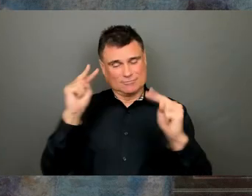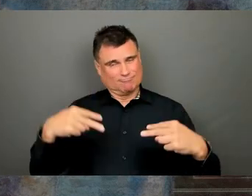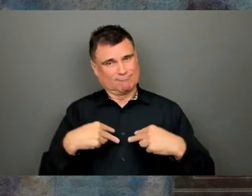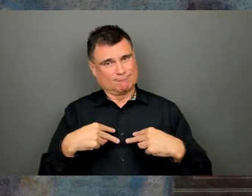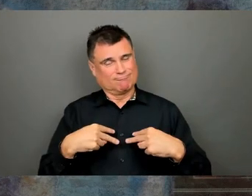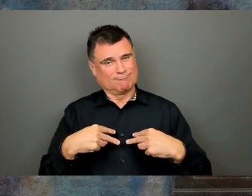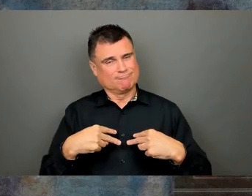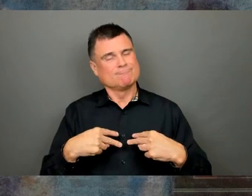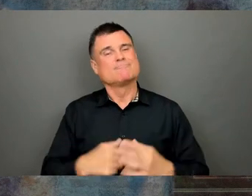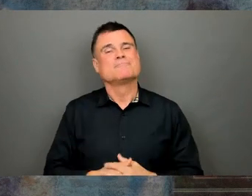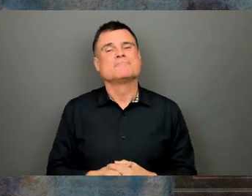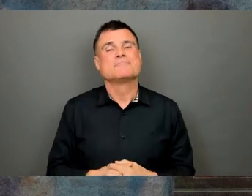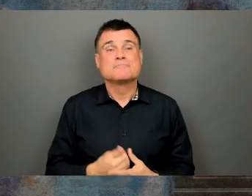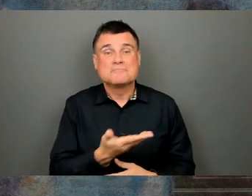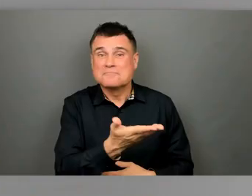Reflection.